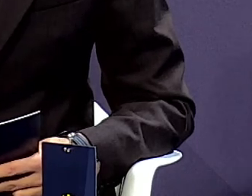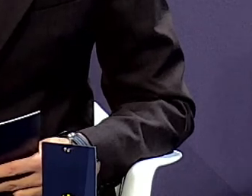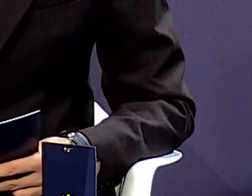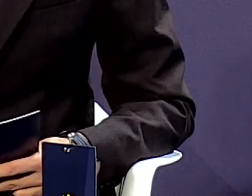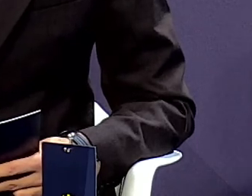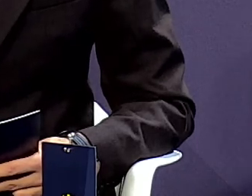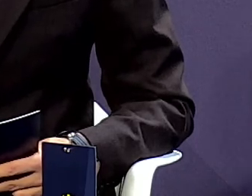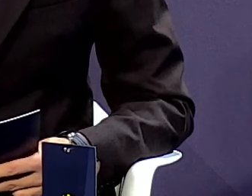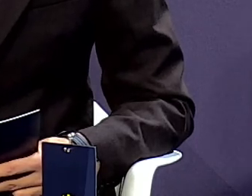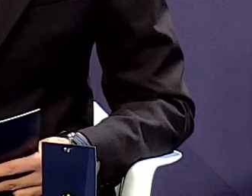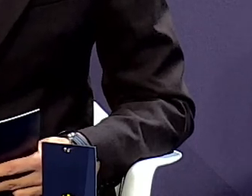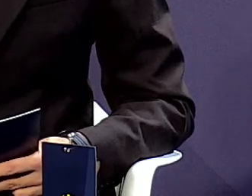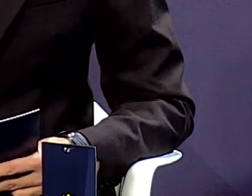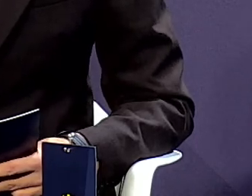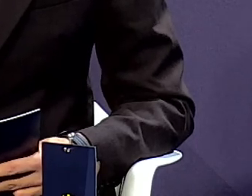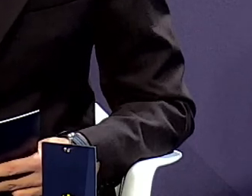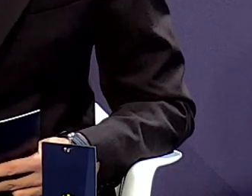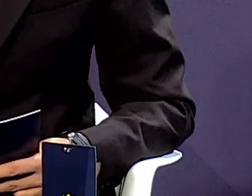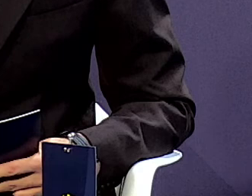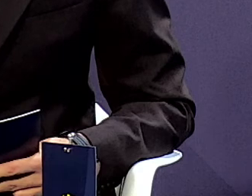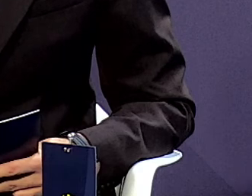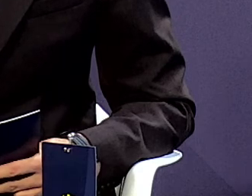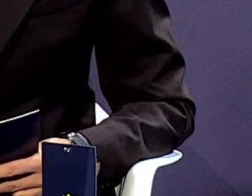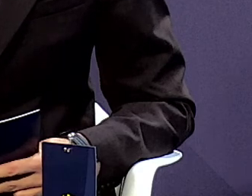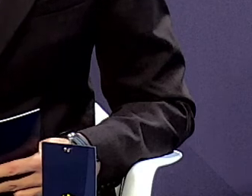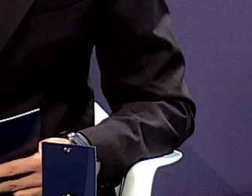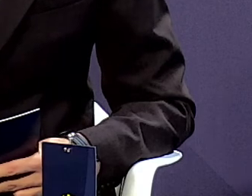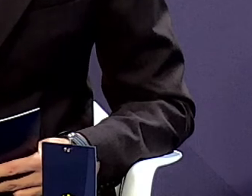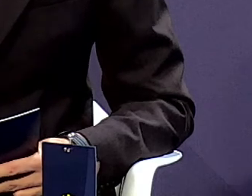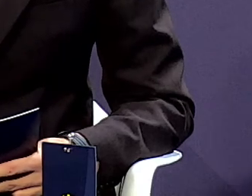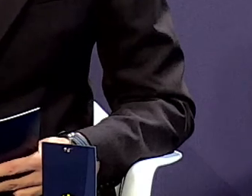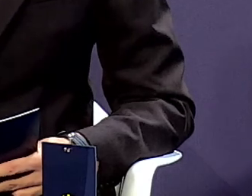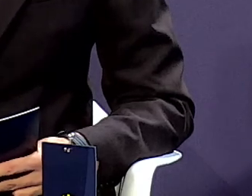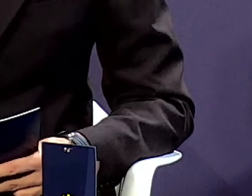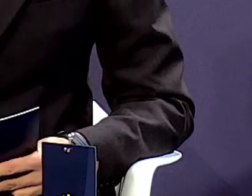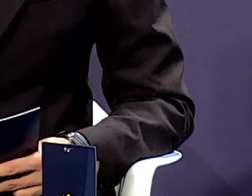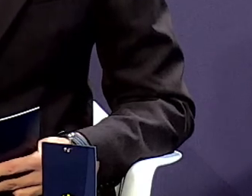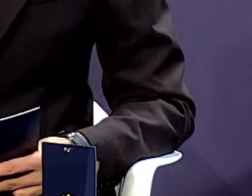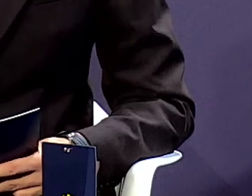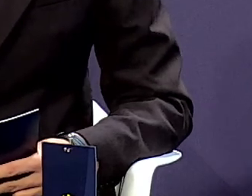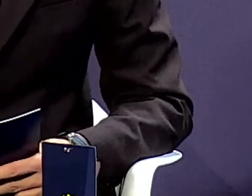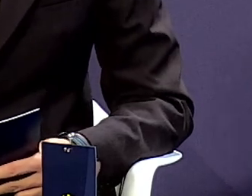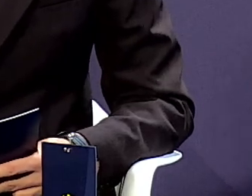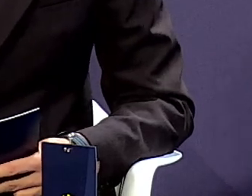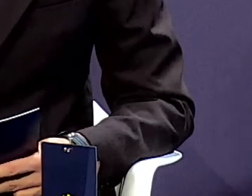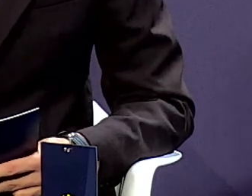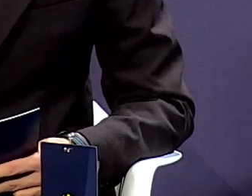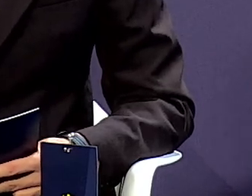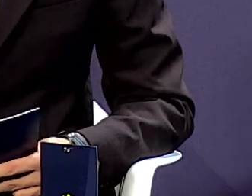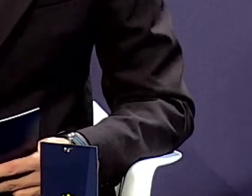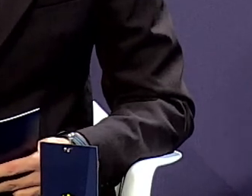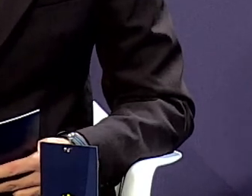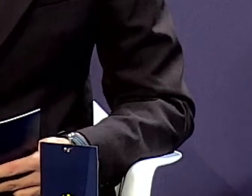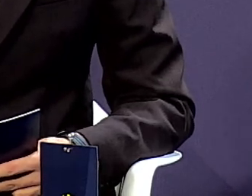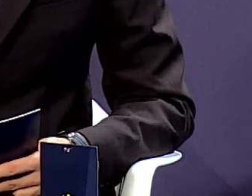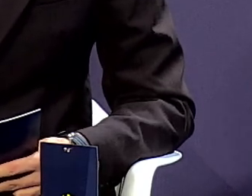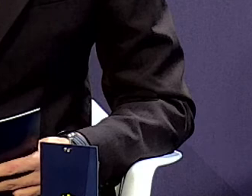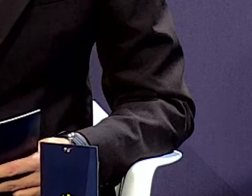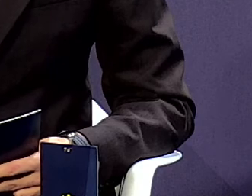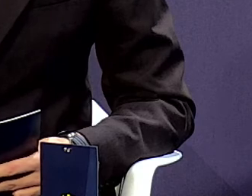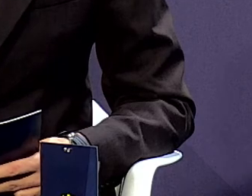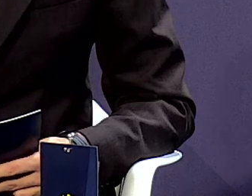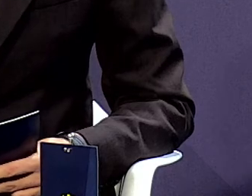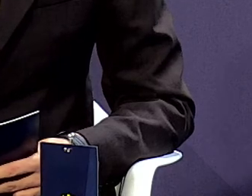actually answering the questions, you're encouraged that in the chat, you already start writing some questions that you would like to address.